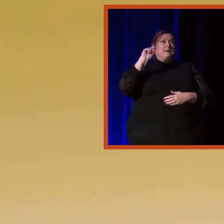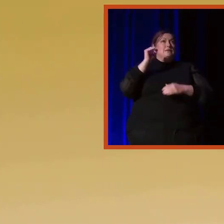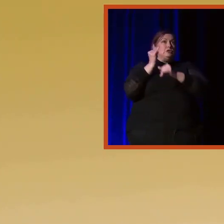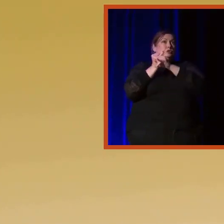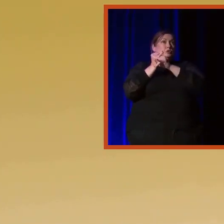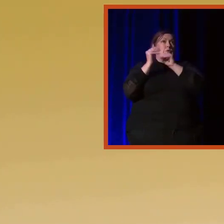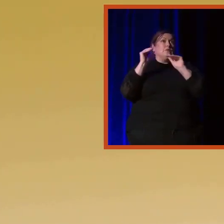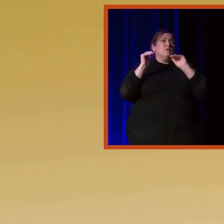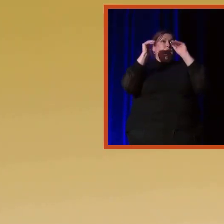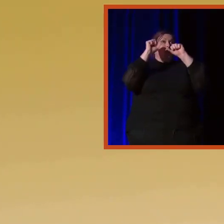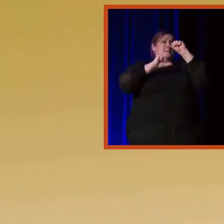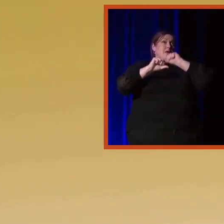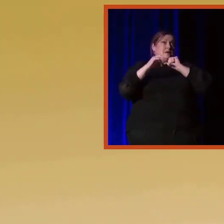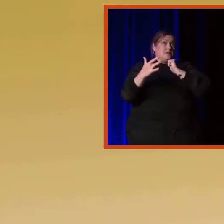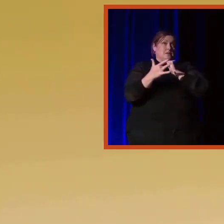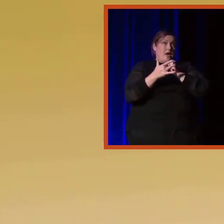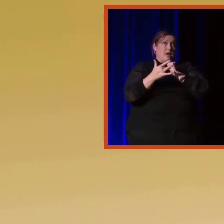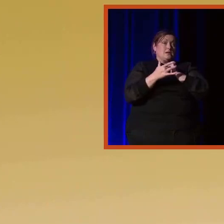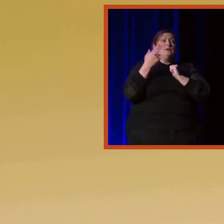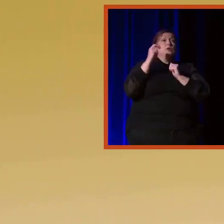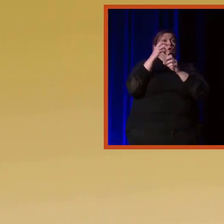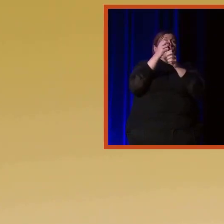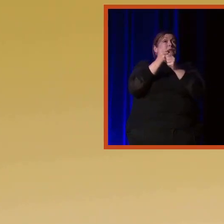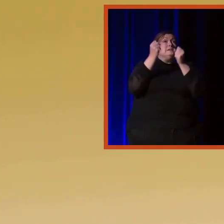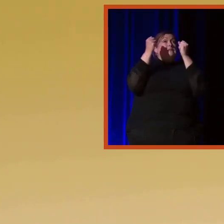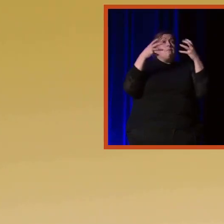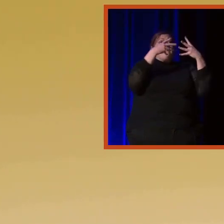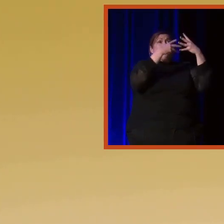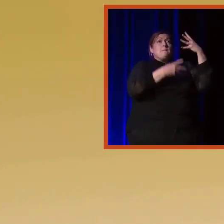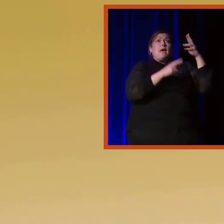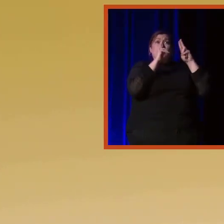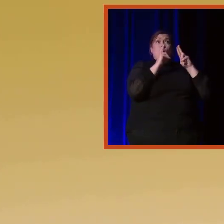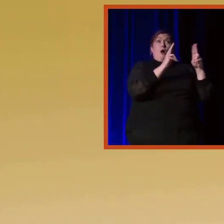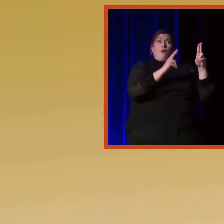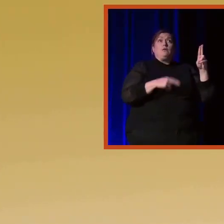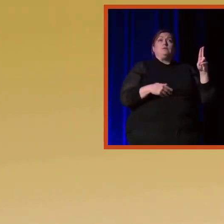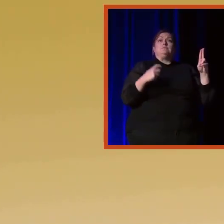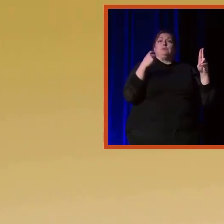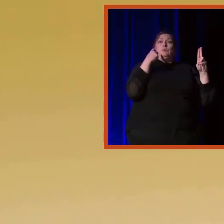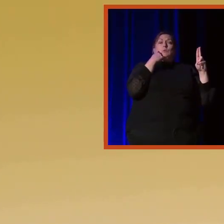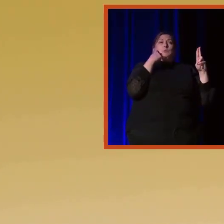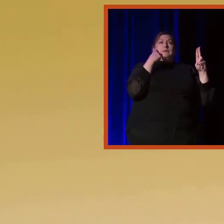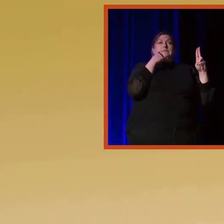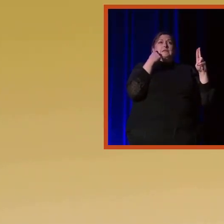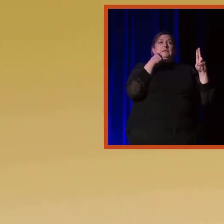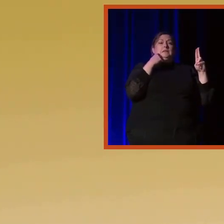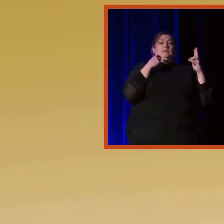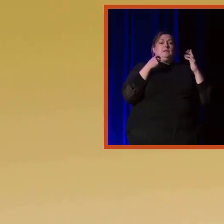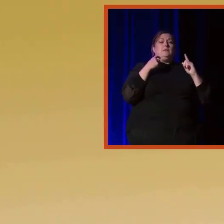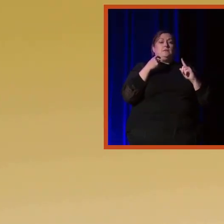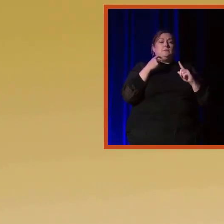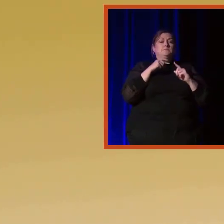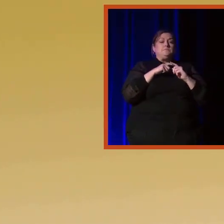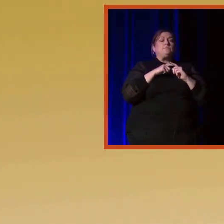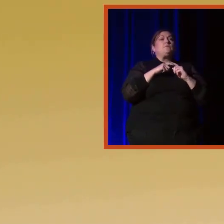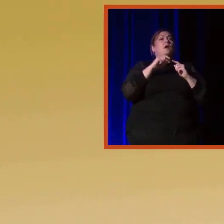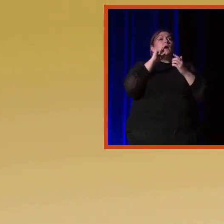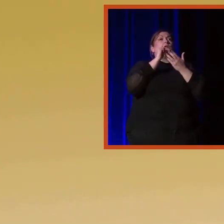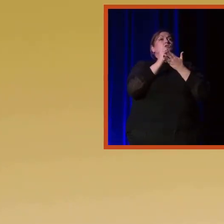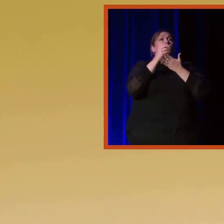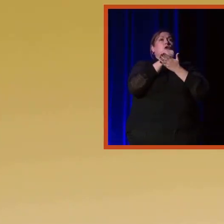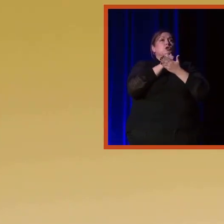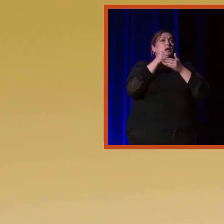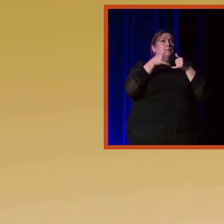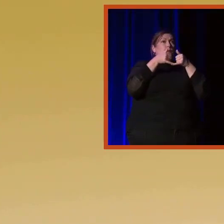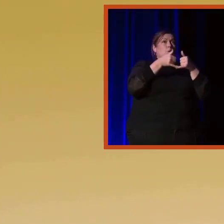Science and Technology. He has received many honors, including most recently the Cottrell Scholar Award,